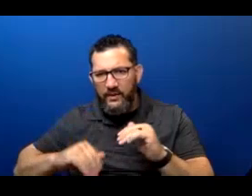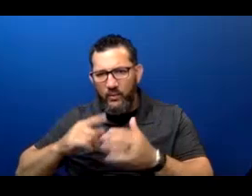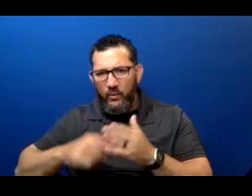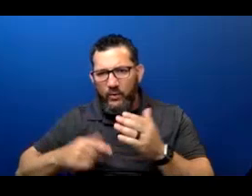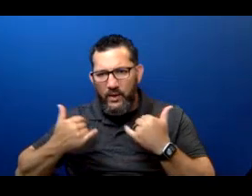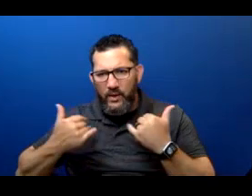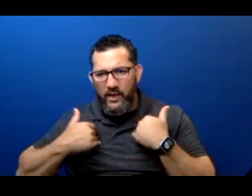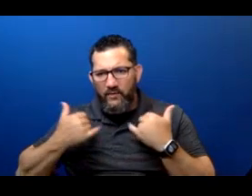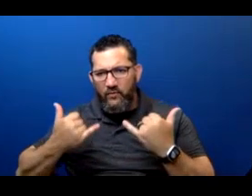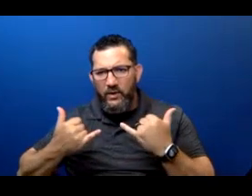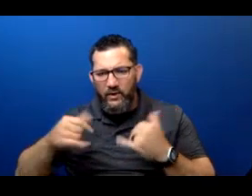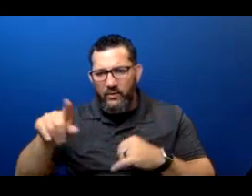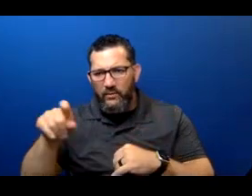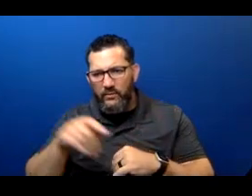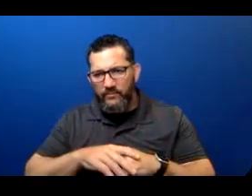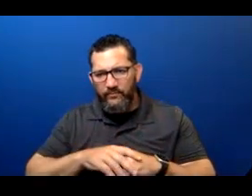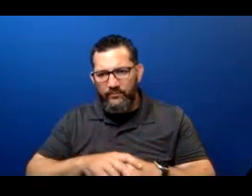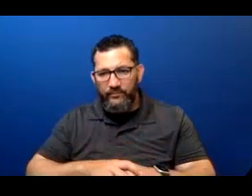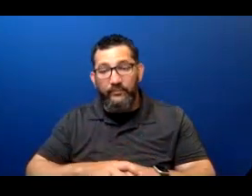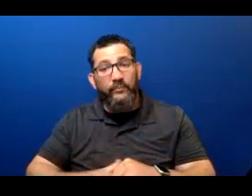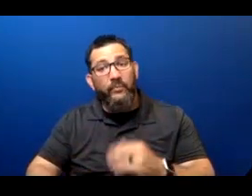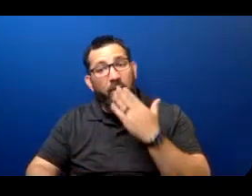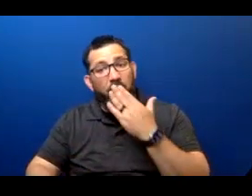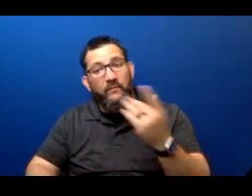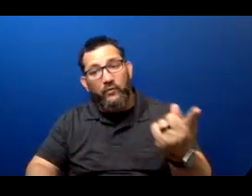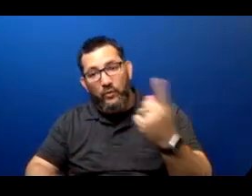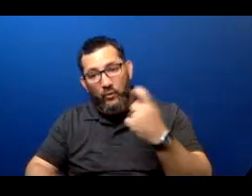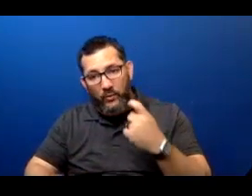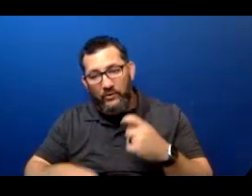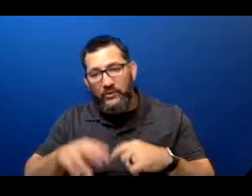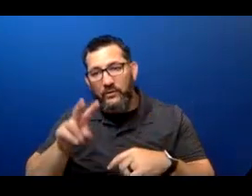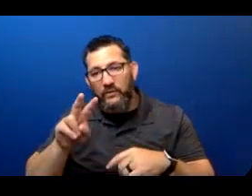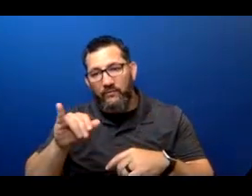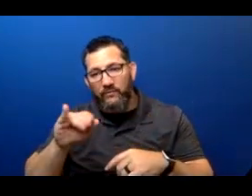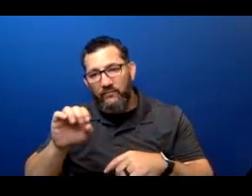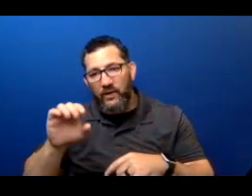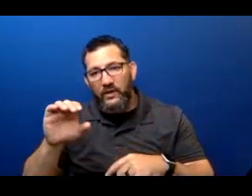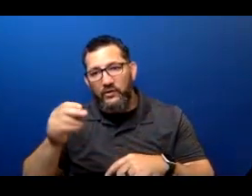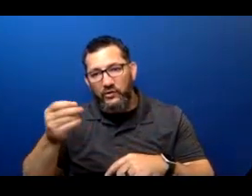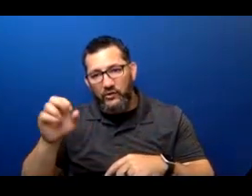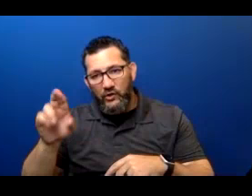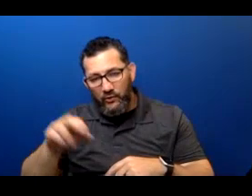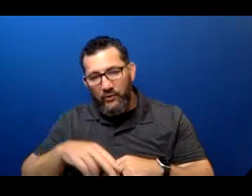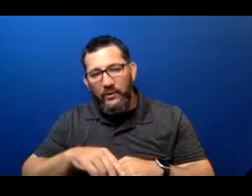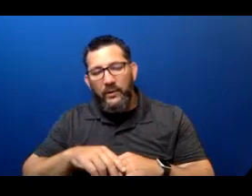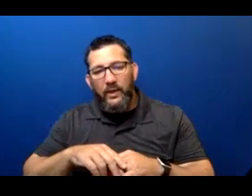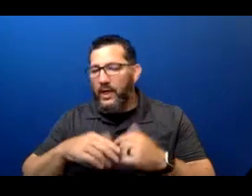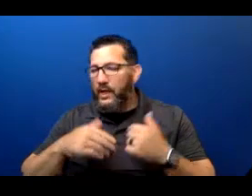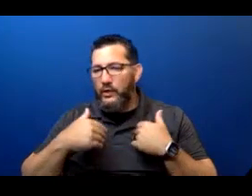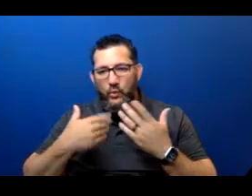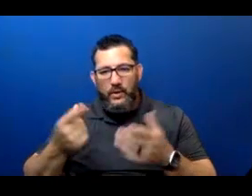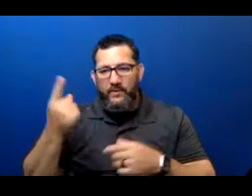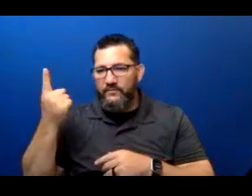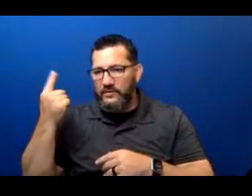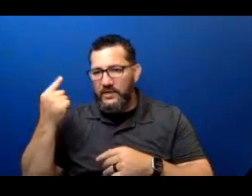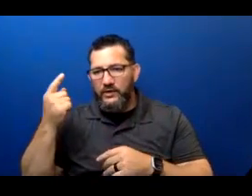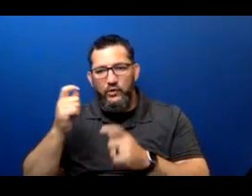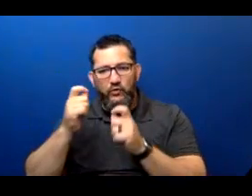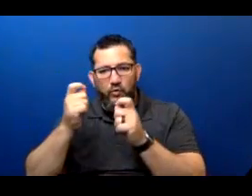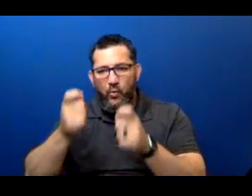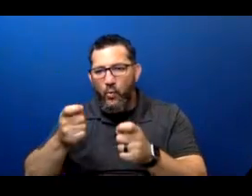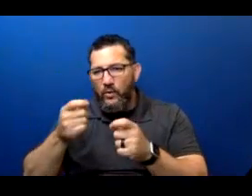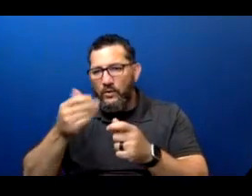now? Thank you for the question, Vice Chair Dr. Hickson. And I don't have last year's award in front